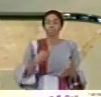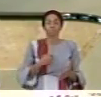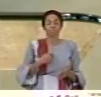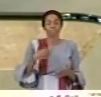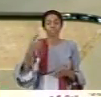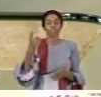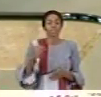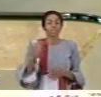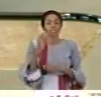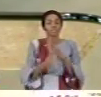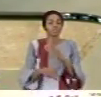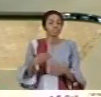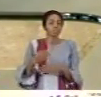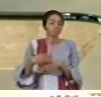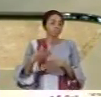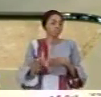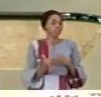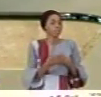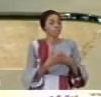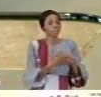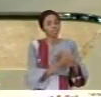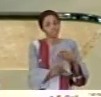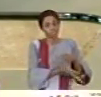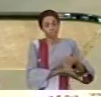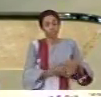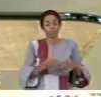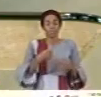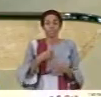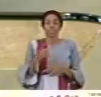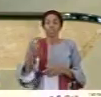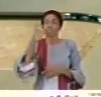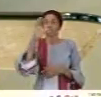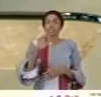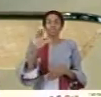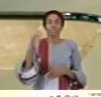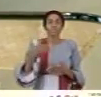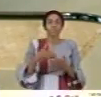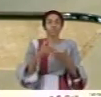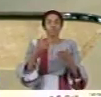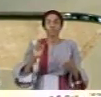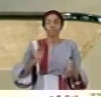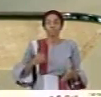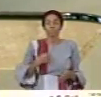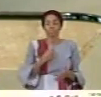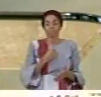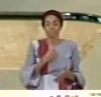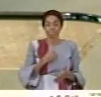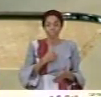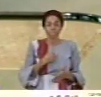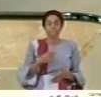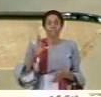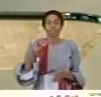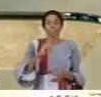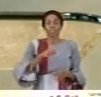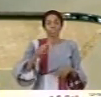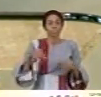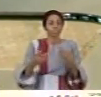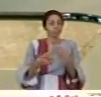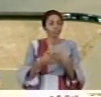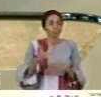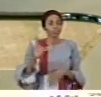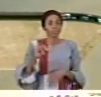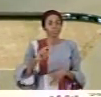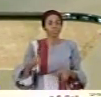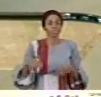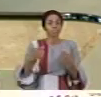the world behind me, the cross before me, no turning back,